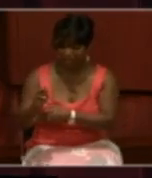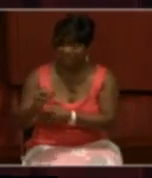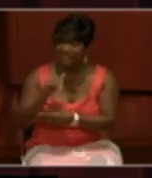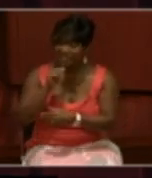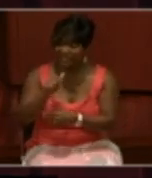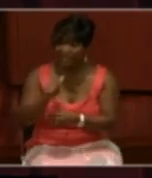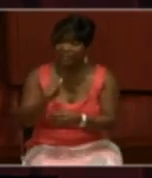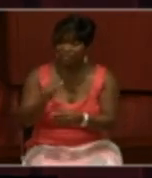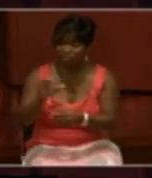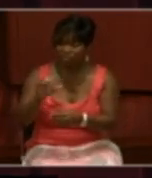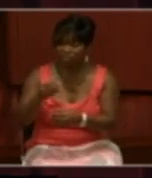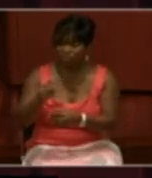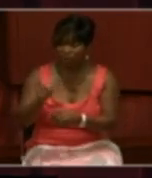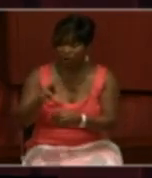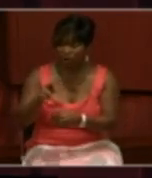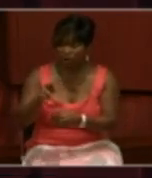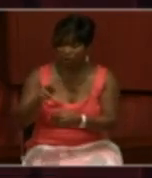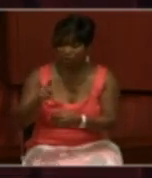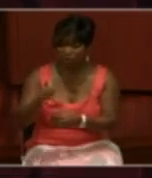chartered